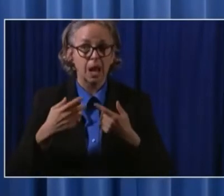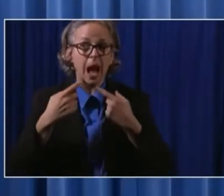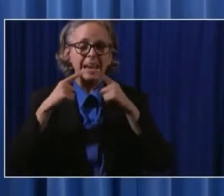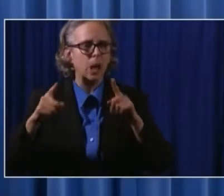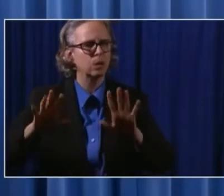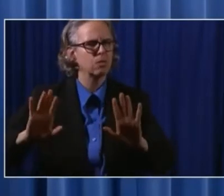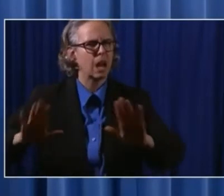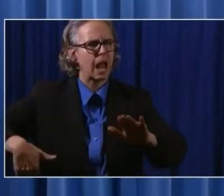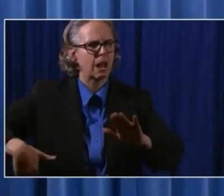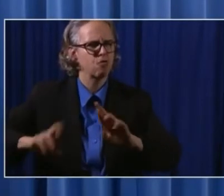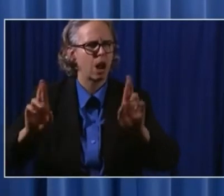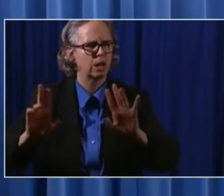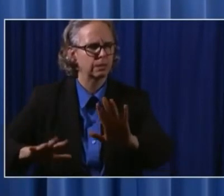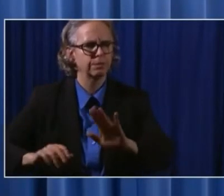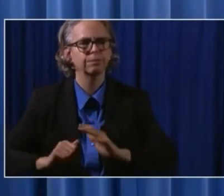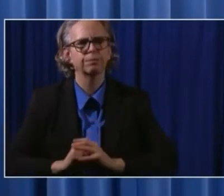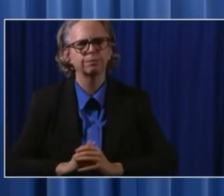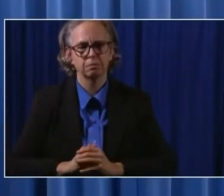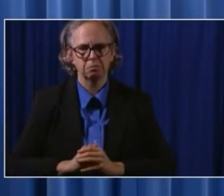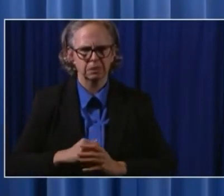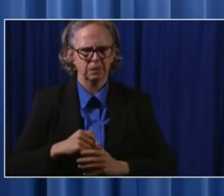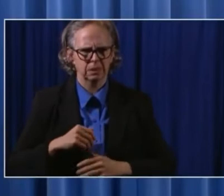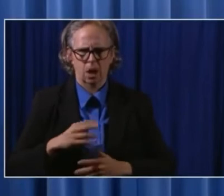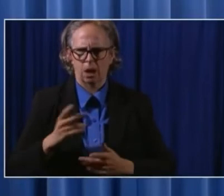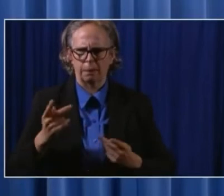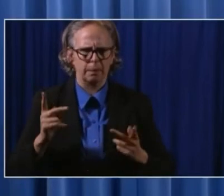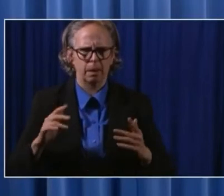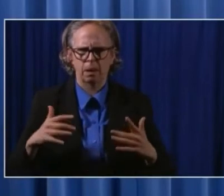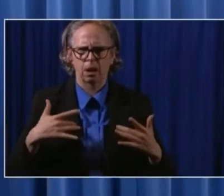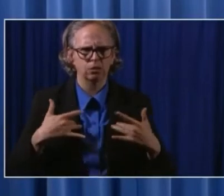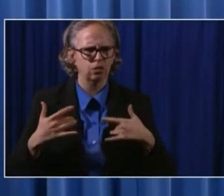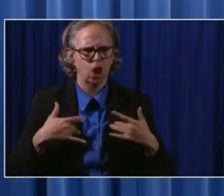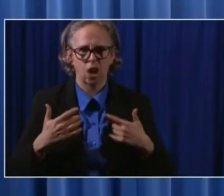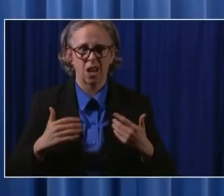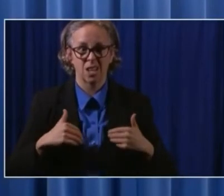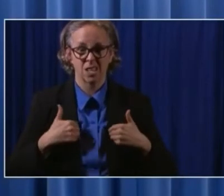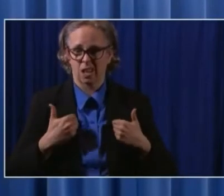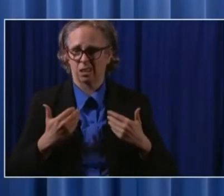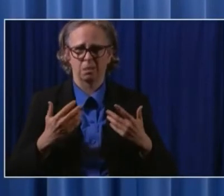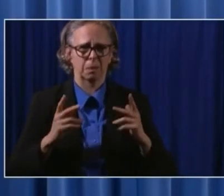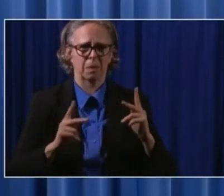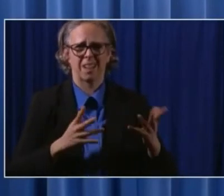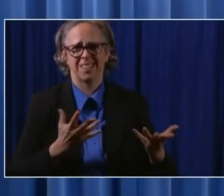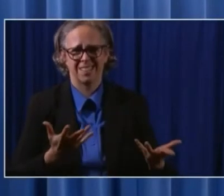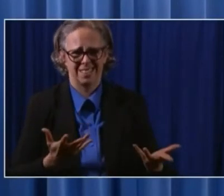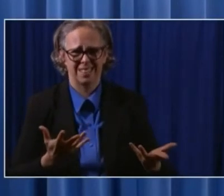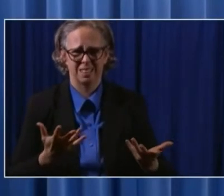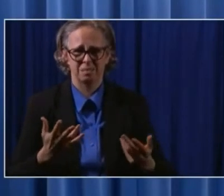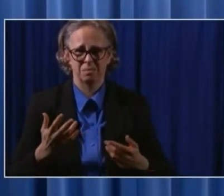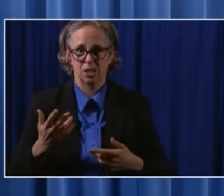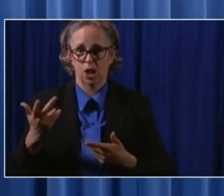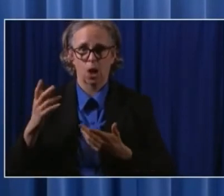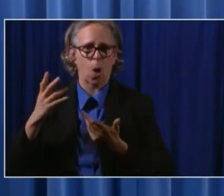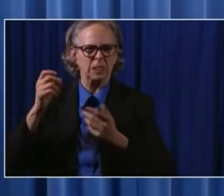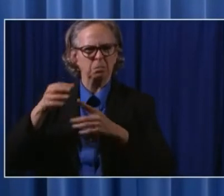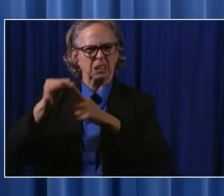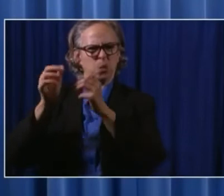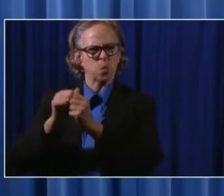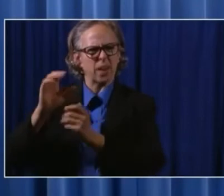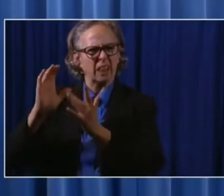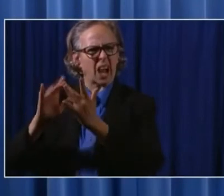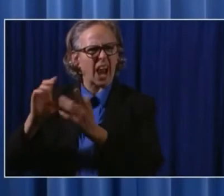young people, concerned about contact sports. We all want to see our kids and our